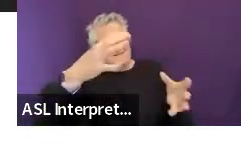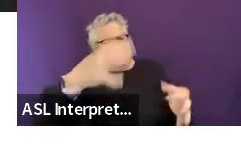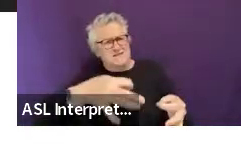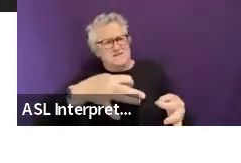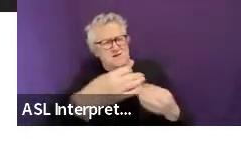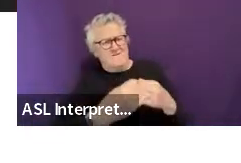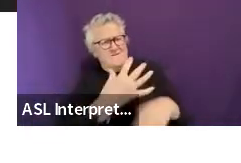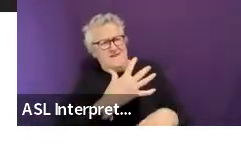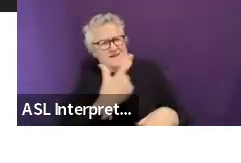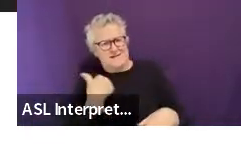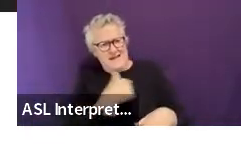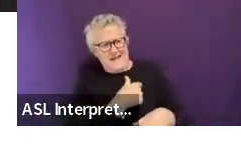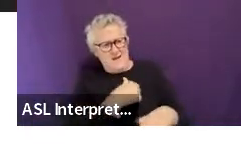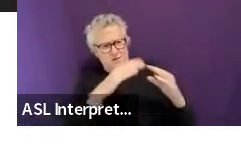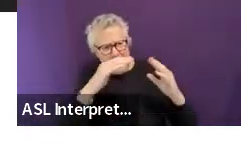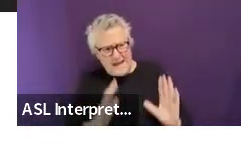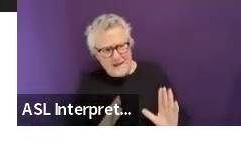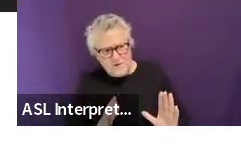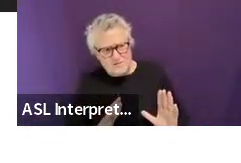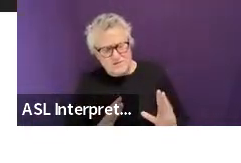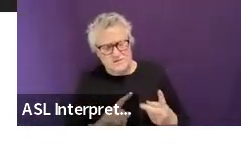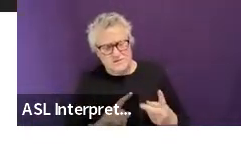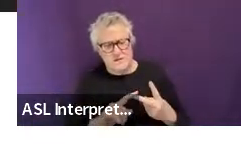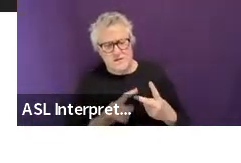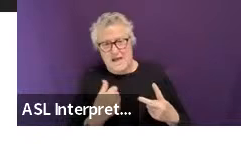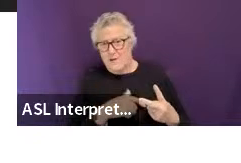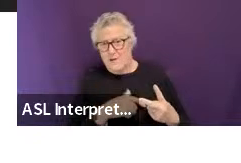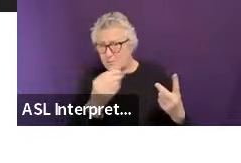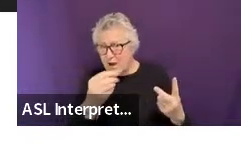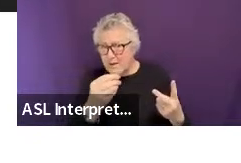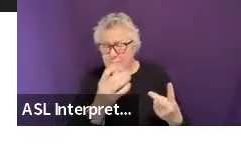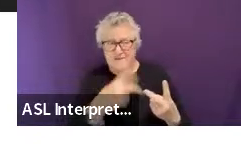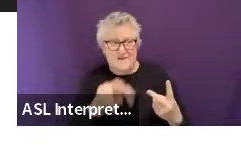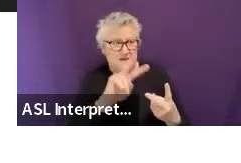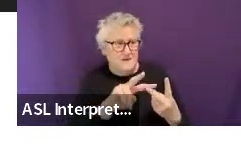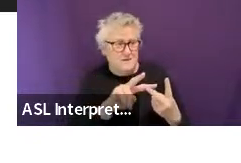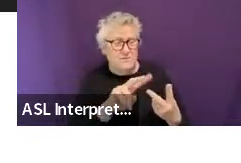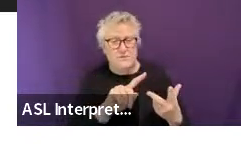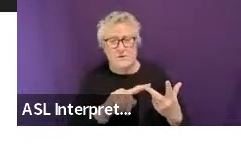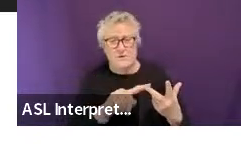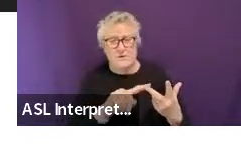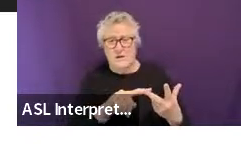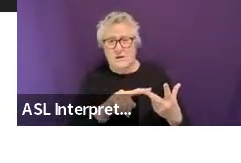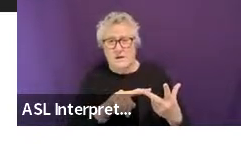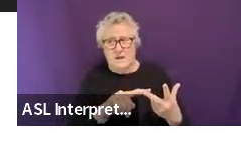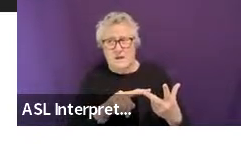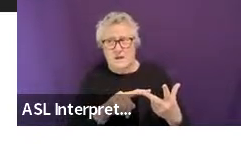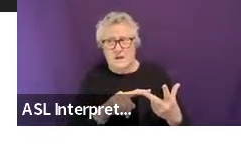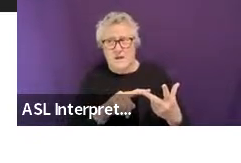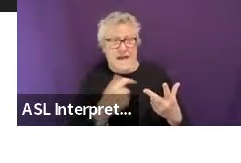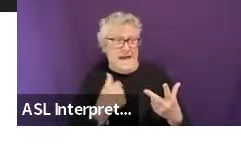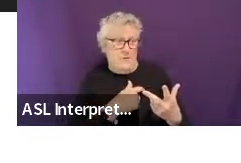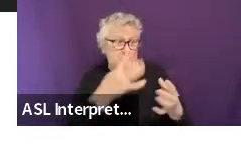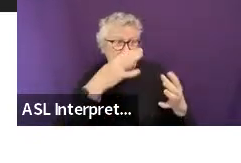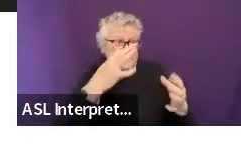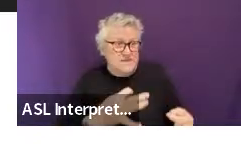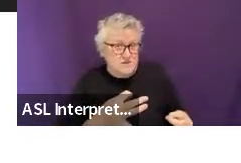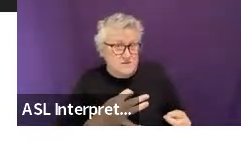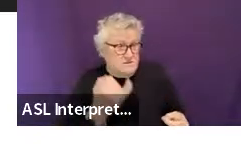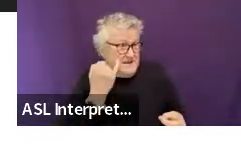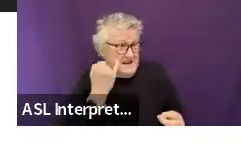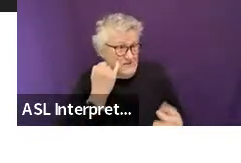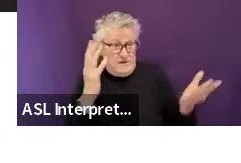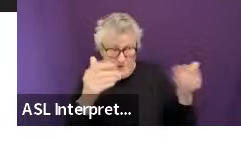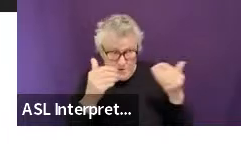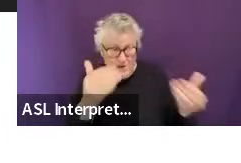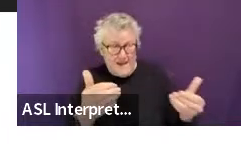it affect our property values? How does it affect decisions making about whether or not we make improvements on our home? What is happening with